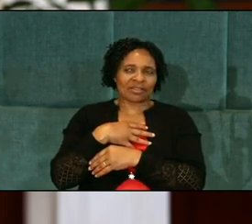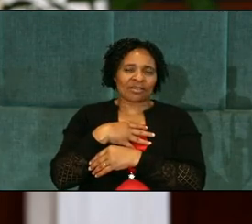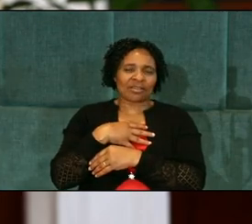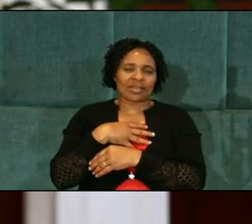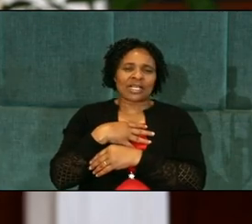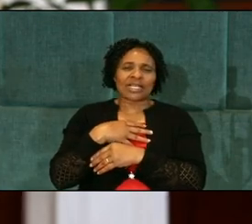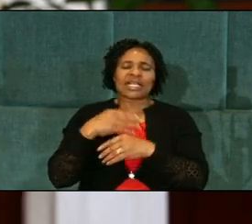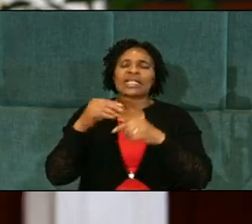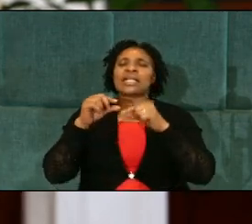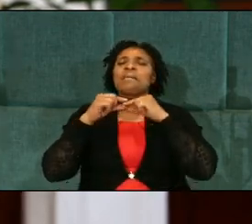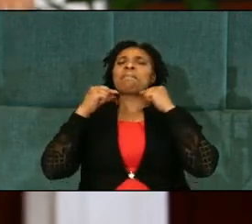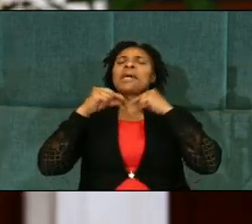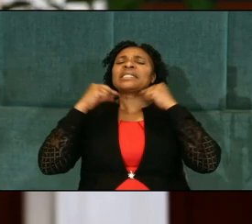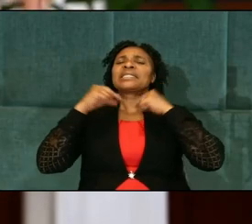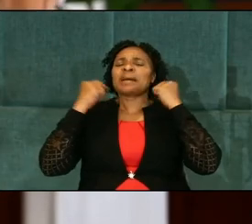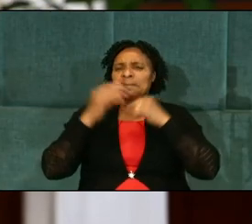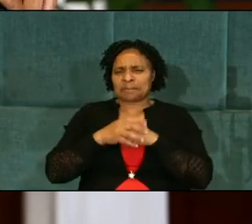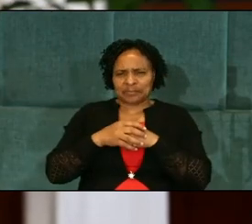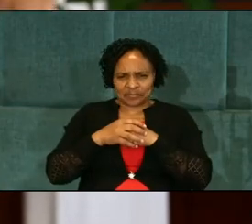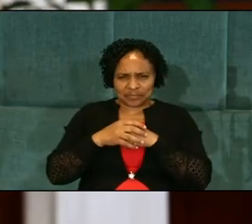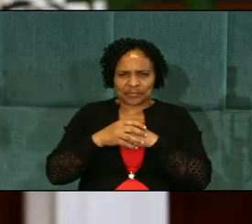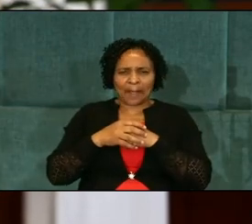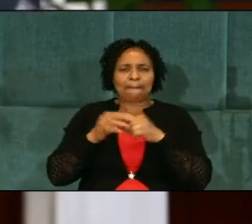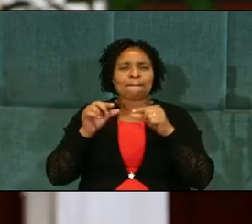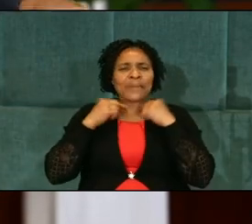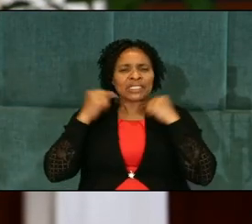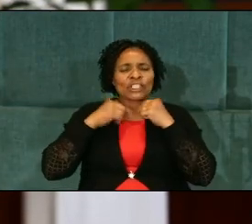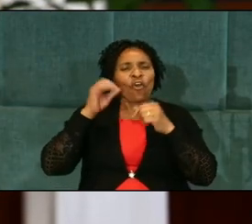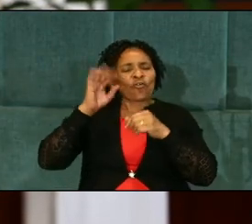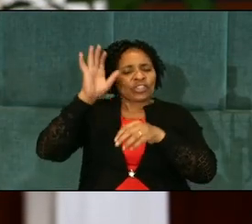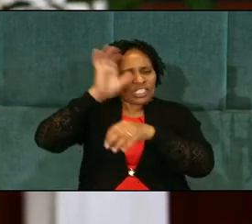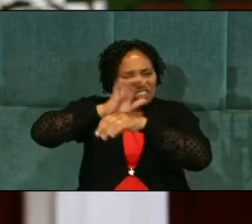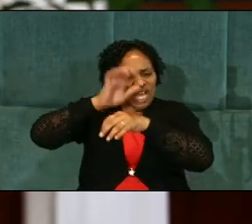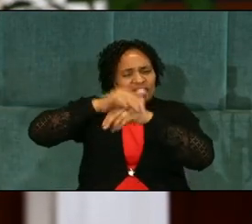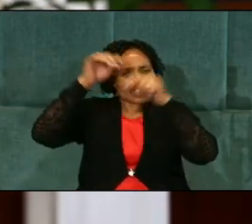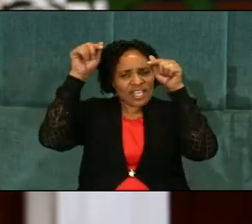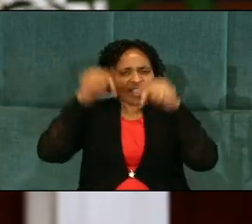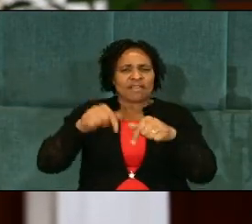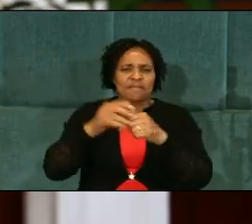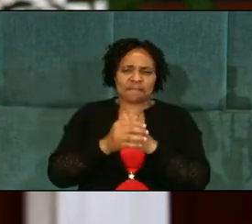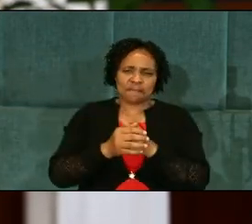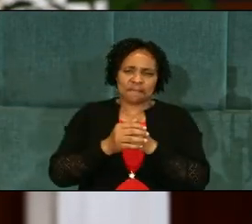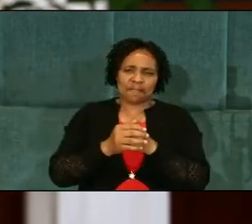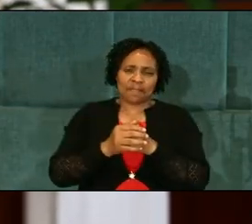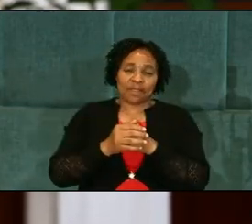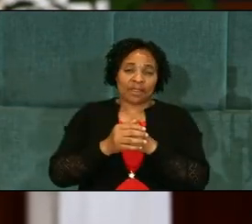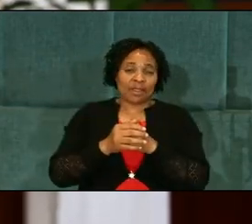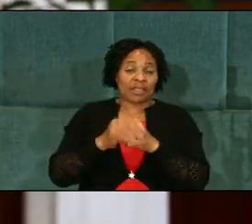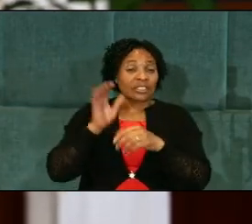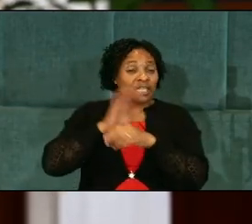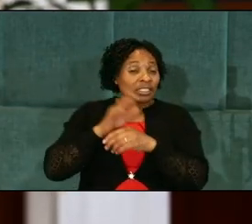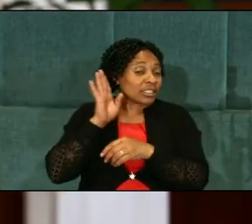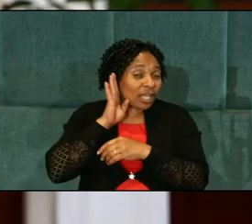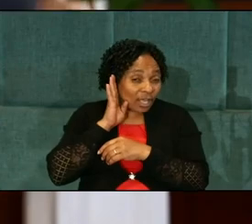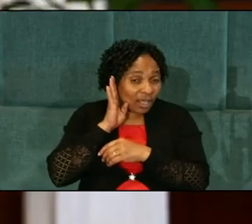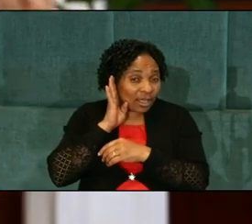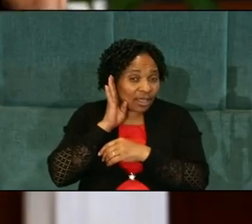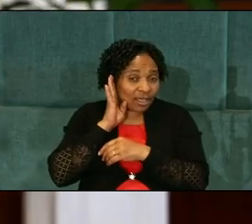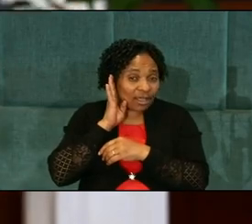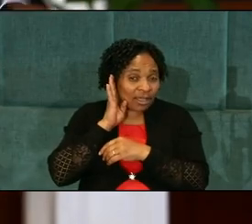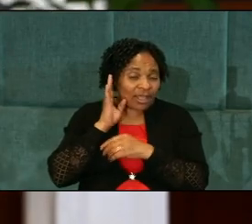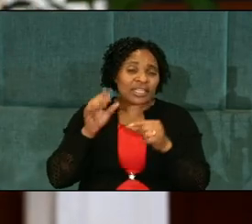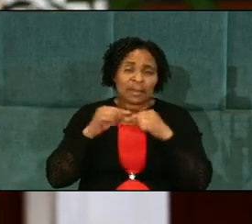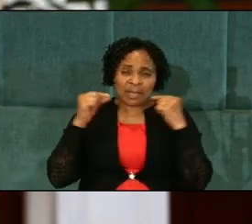The priest, the pastor of the church. Is the church still with me?